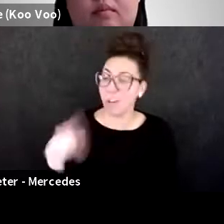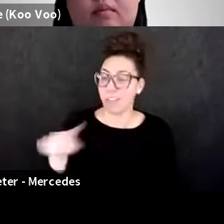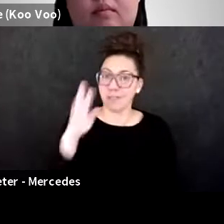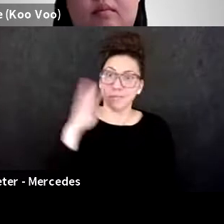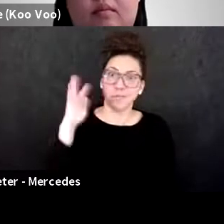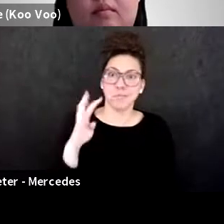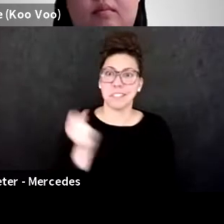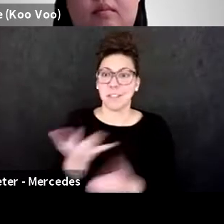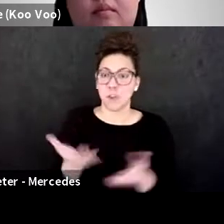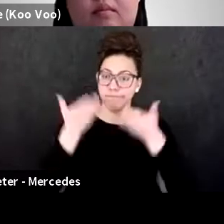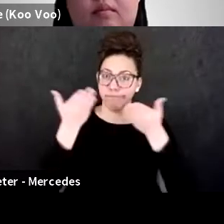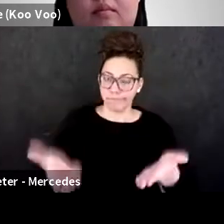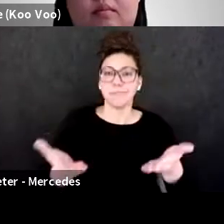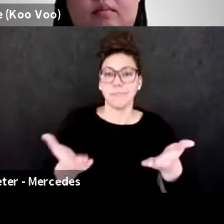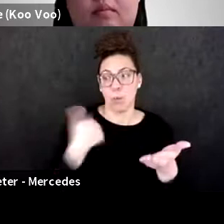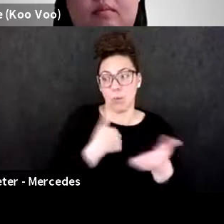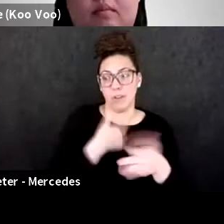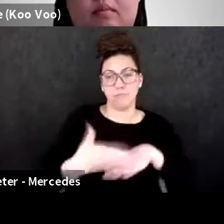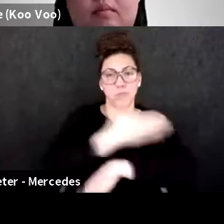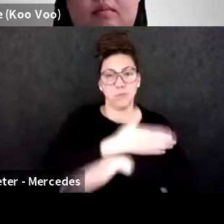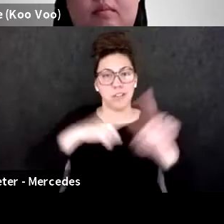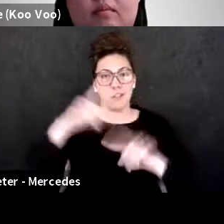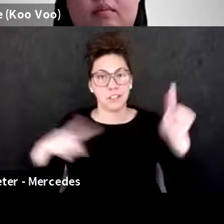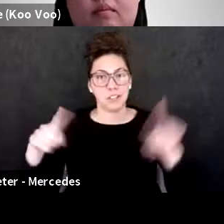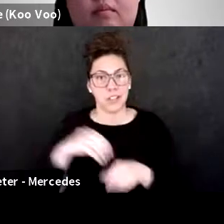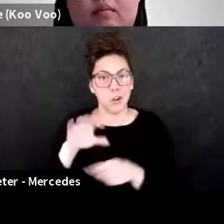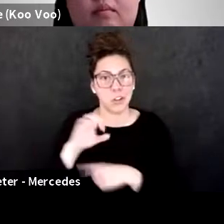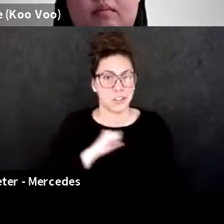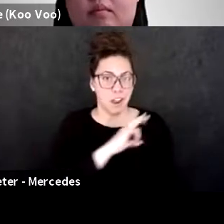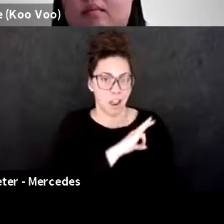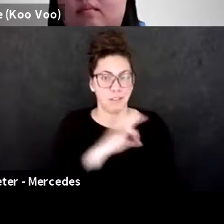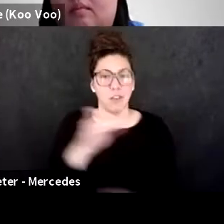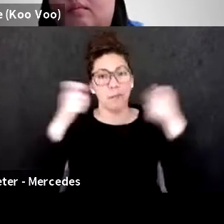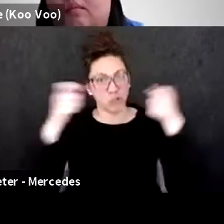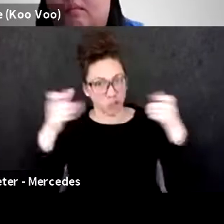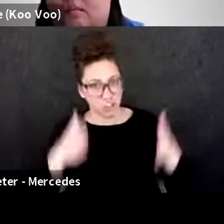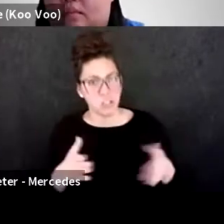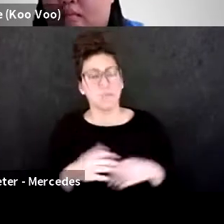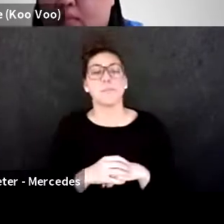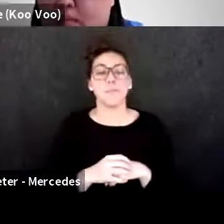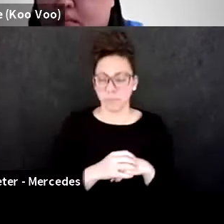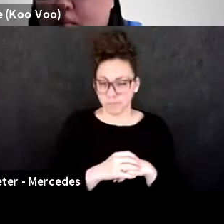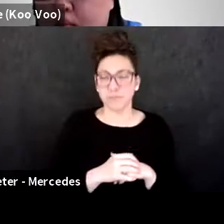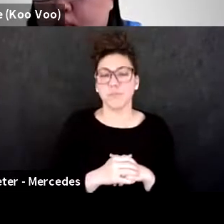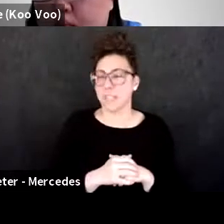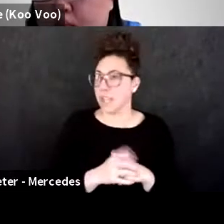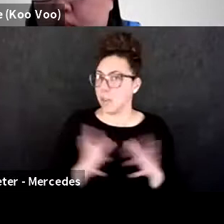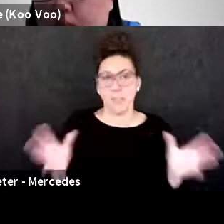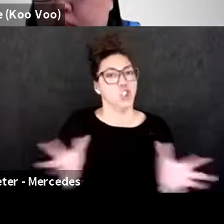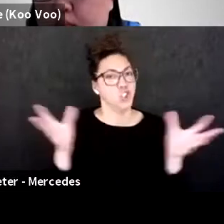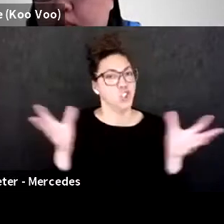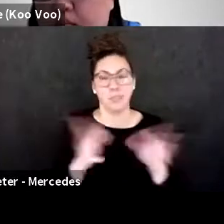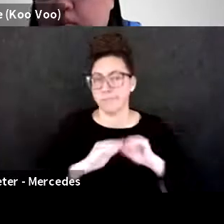improve diversity in our staff, faculty, and administrative ranks. And they're being pushed out to the colleges and